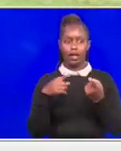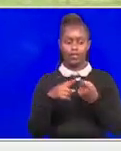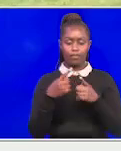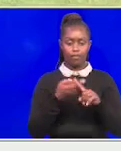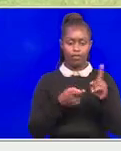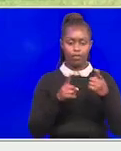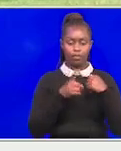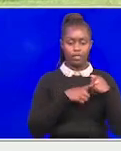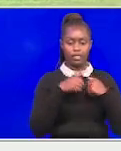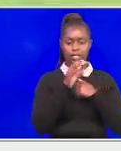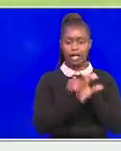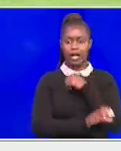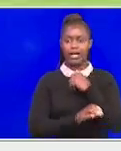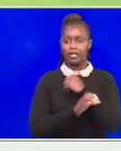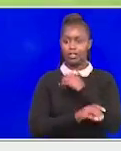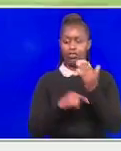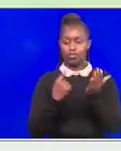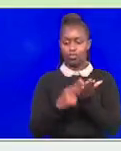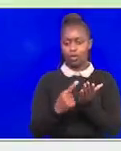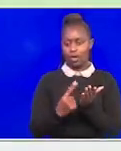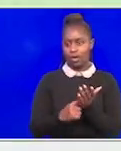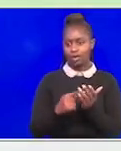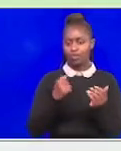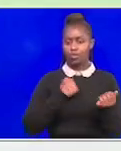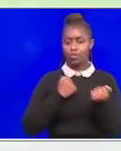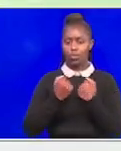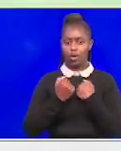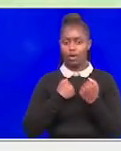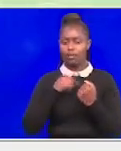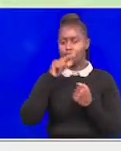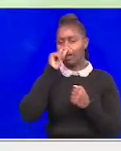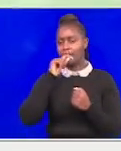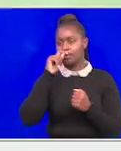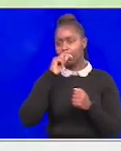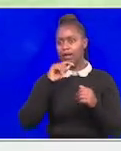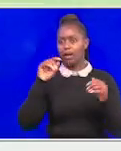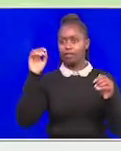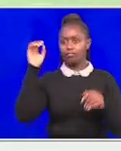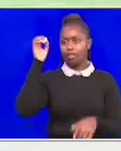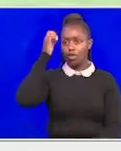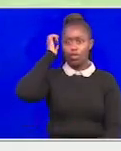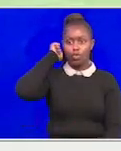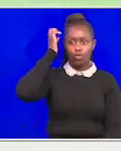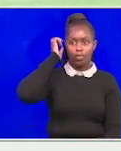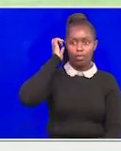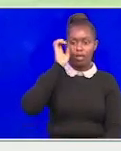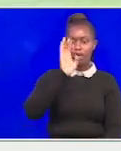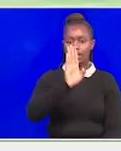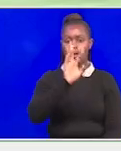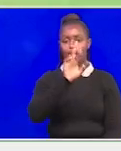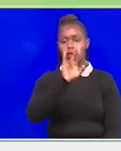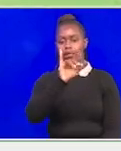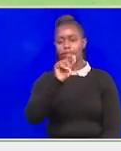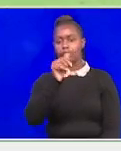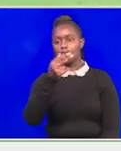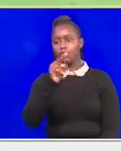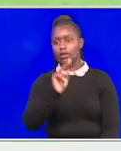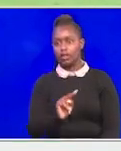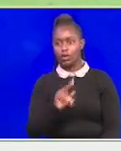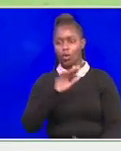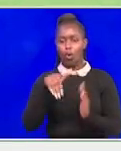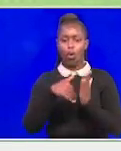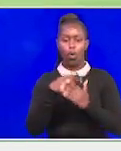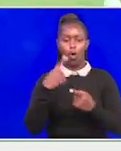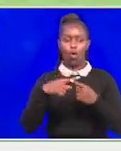6 countries, that is Uganda, Rwanda, Tanzania, Ethiopia, Britain, India and host Kenya, battling it out for the